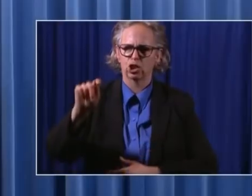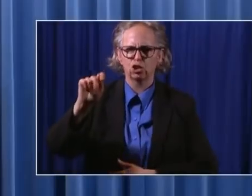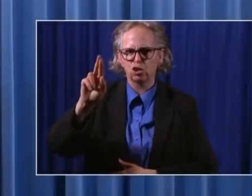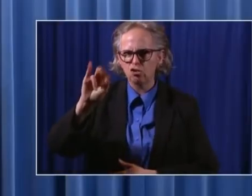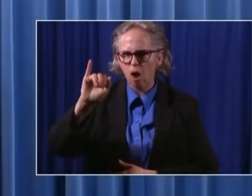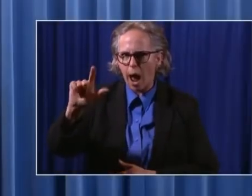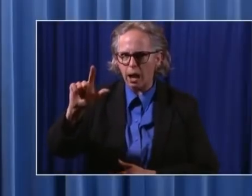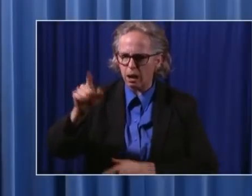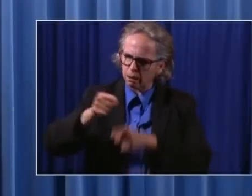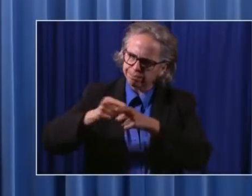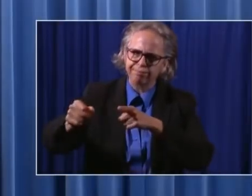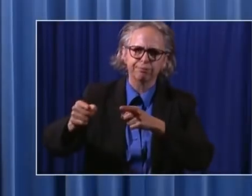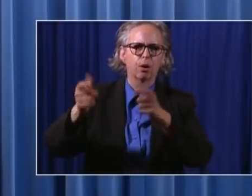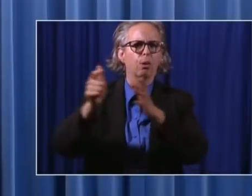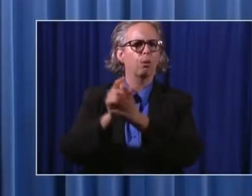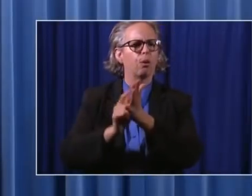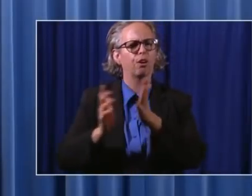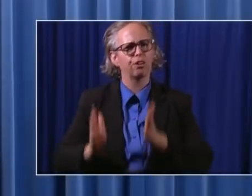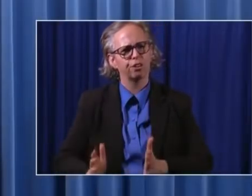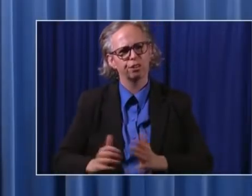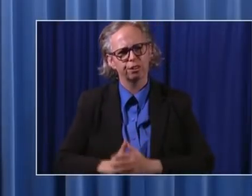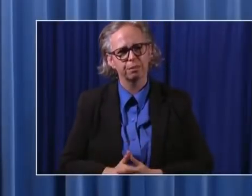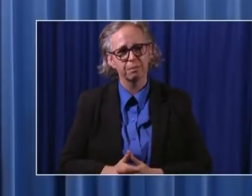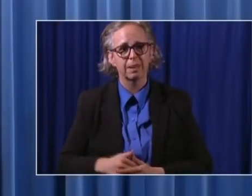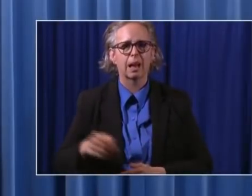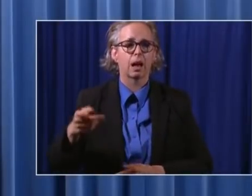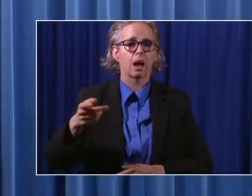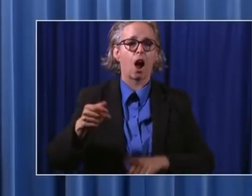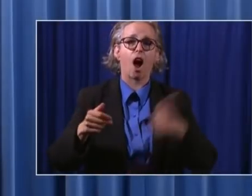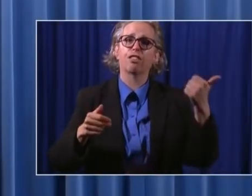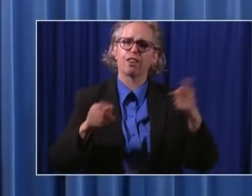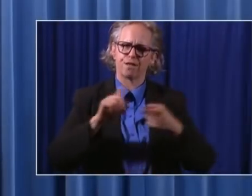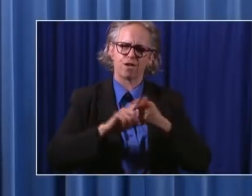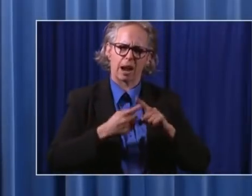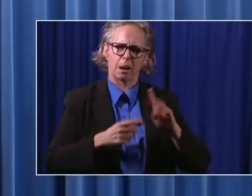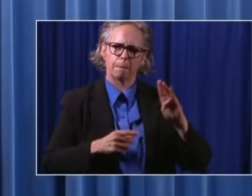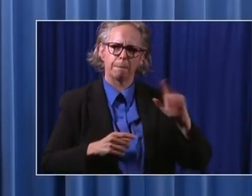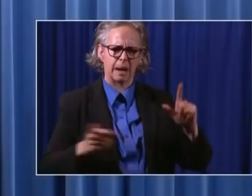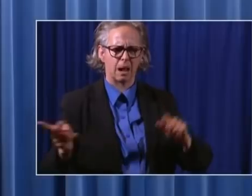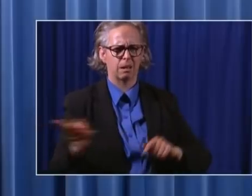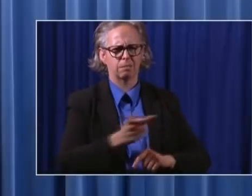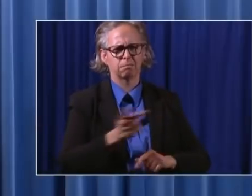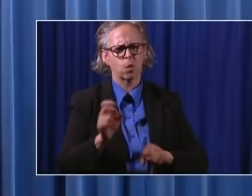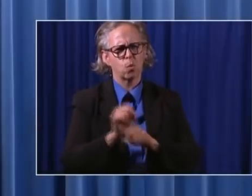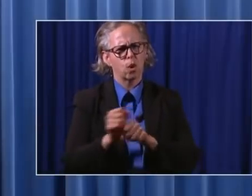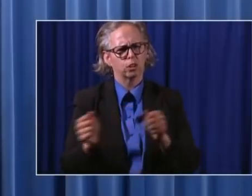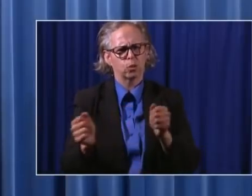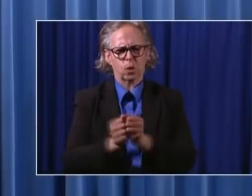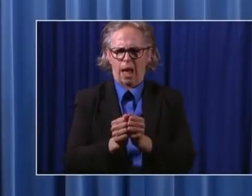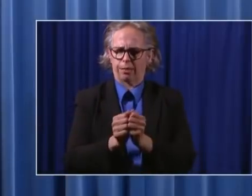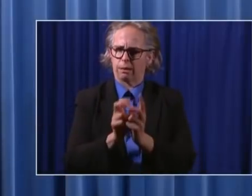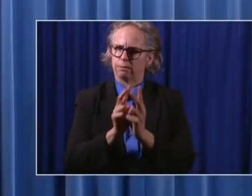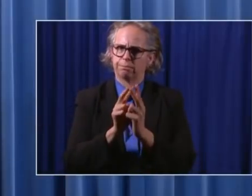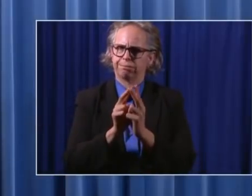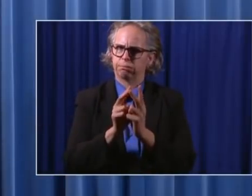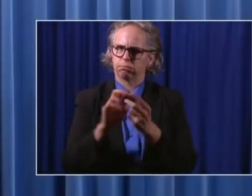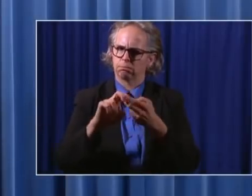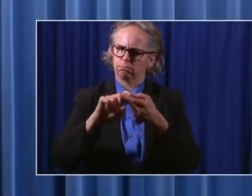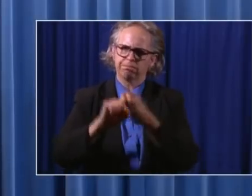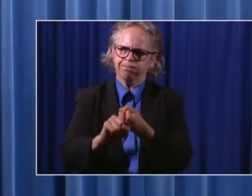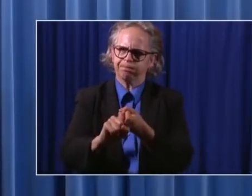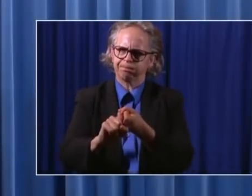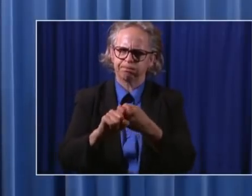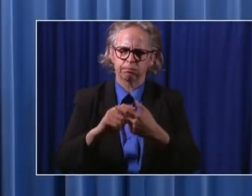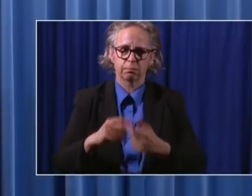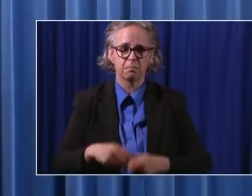Bill Skink would team up. I was quite a pair. I just say this about Pat. Pat was